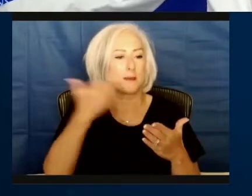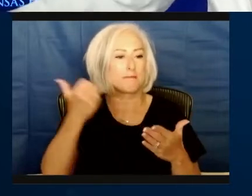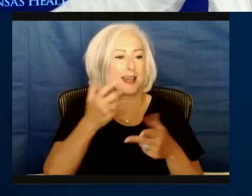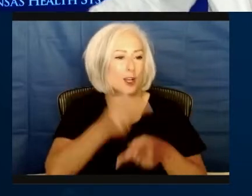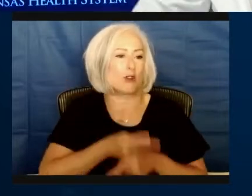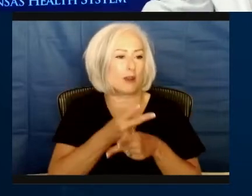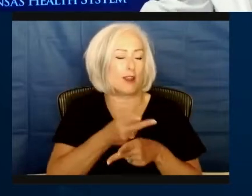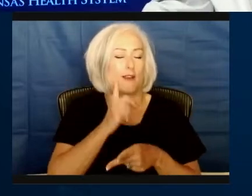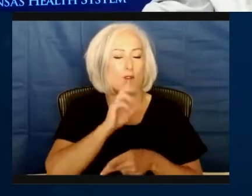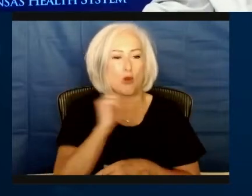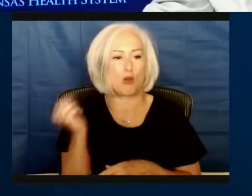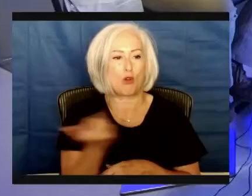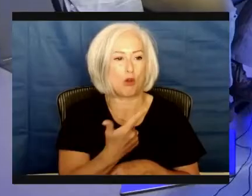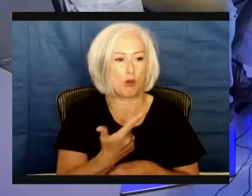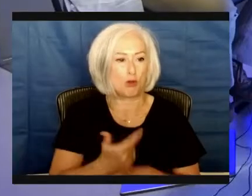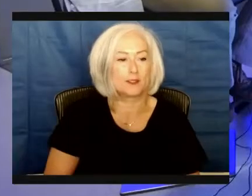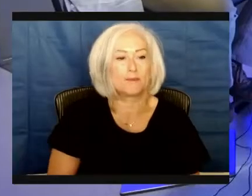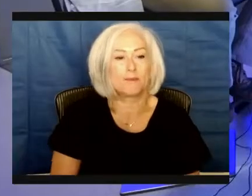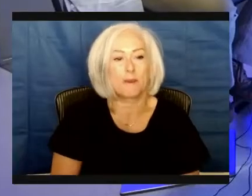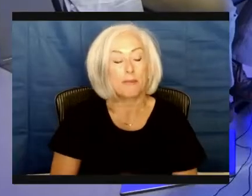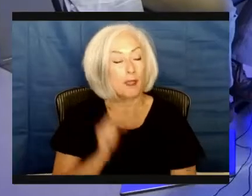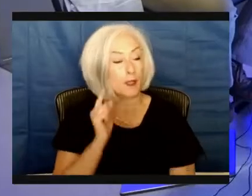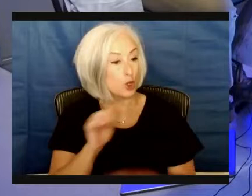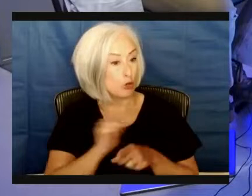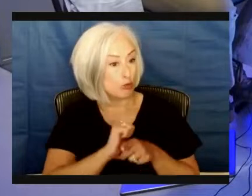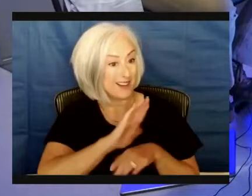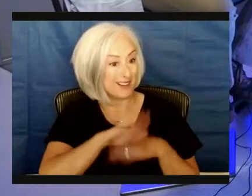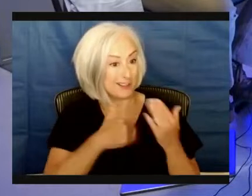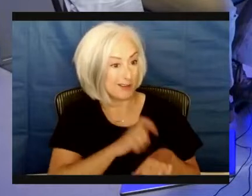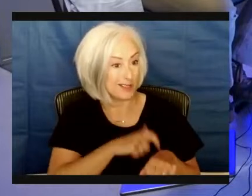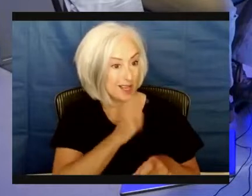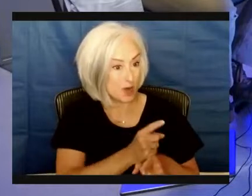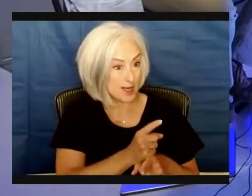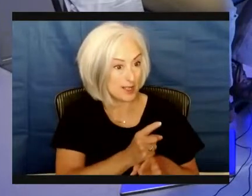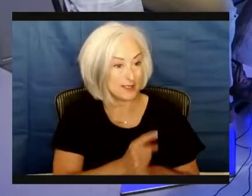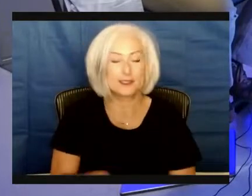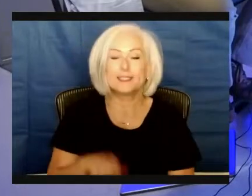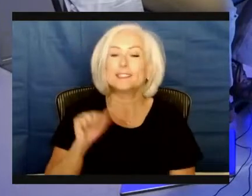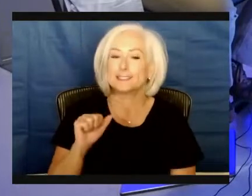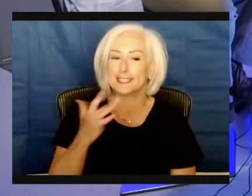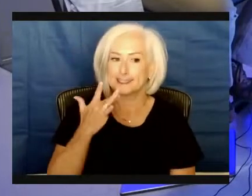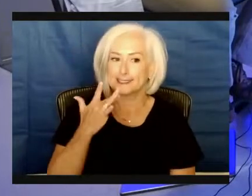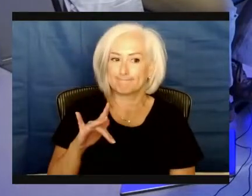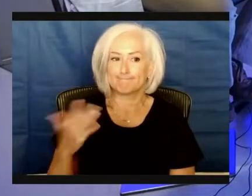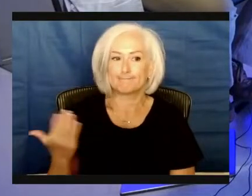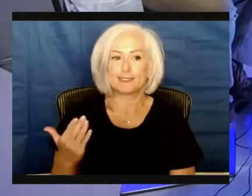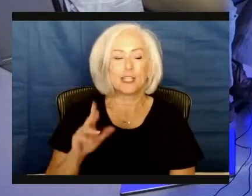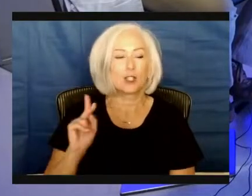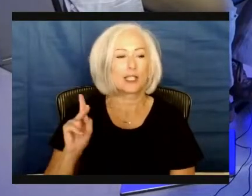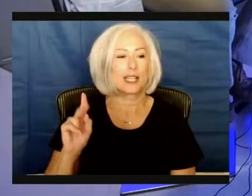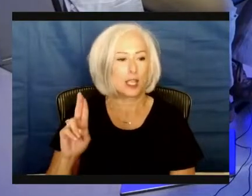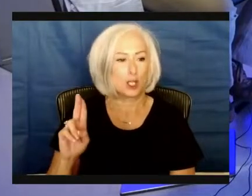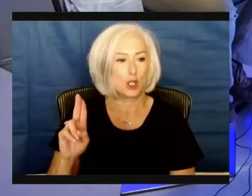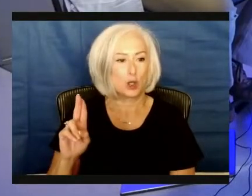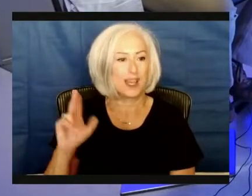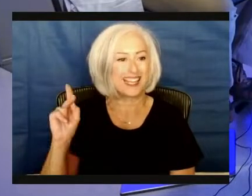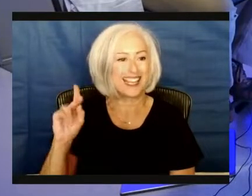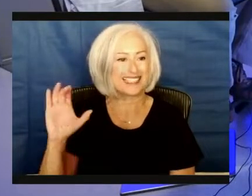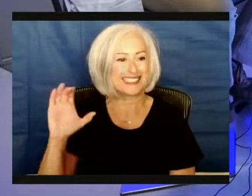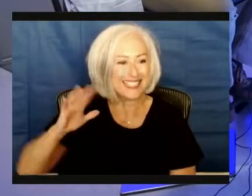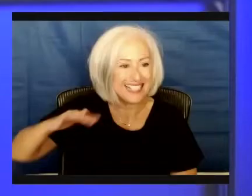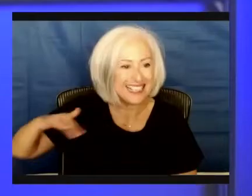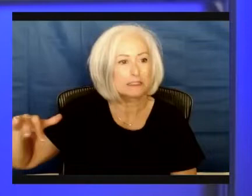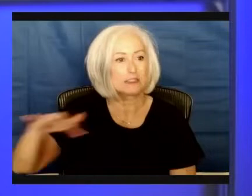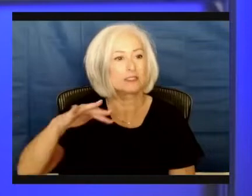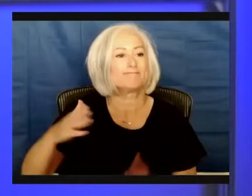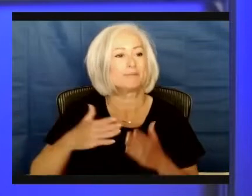this all the time. So yeah, I think we're very fortunate here at KU and in Kansas City in general, in that we work